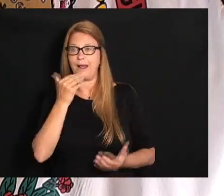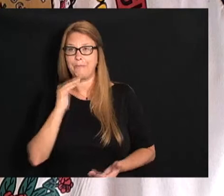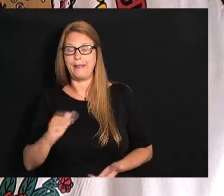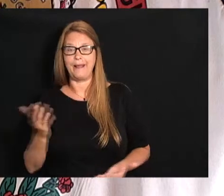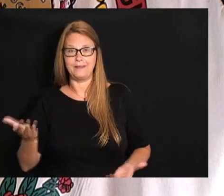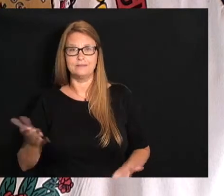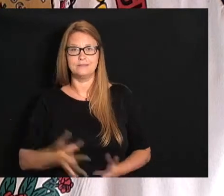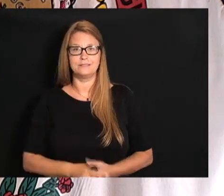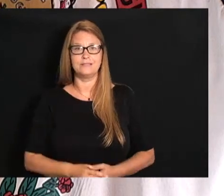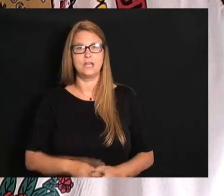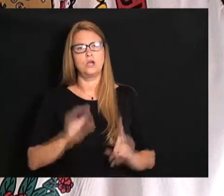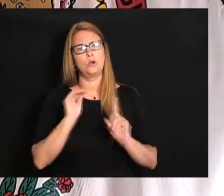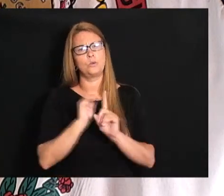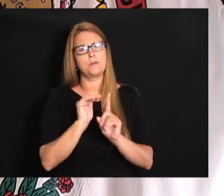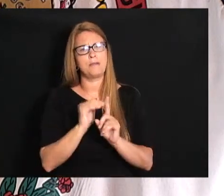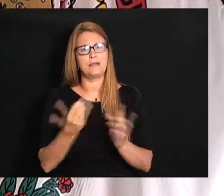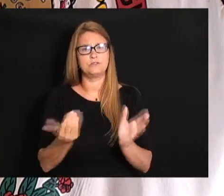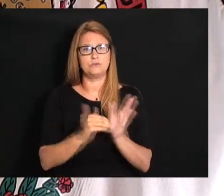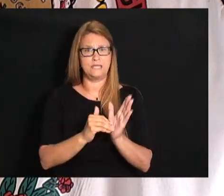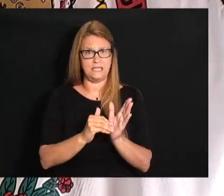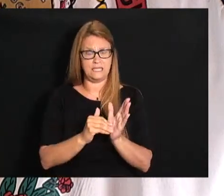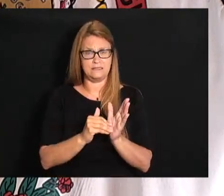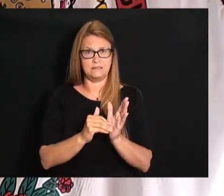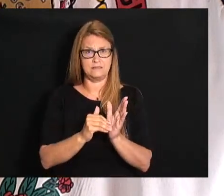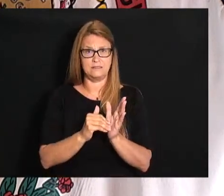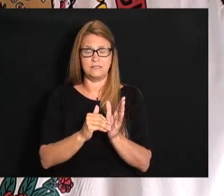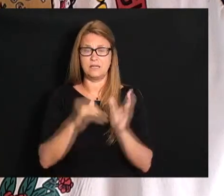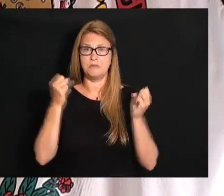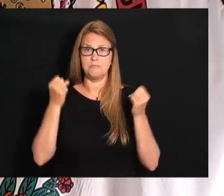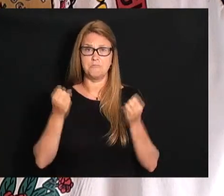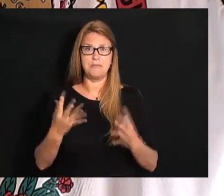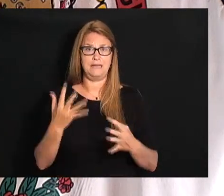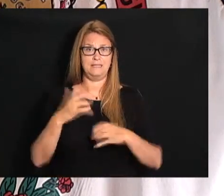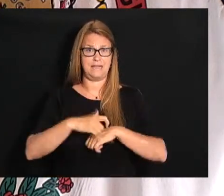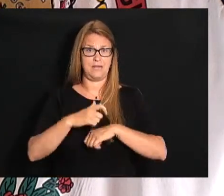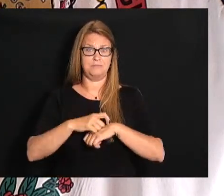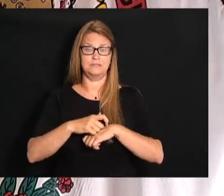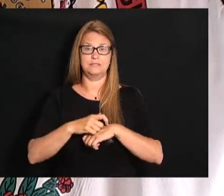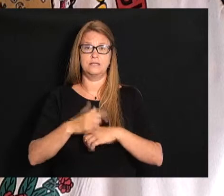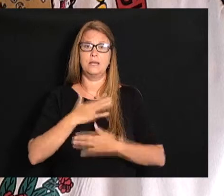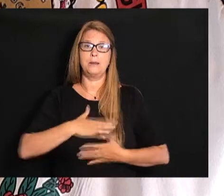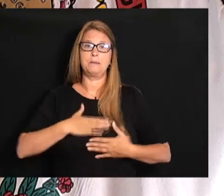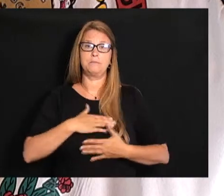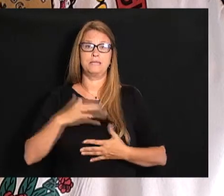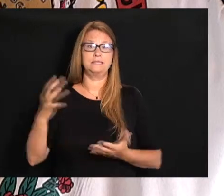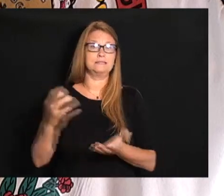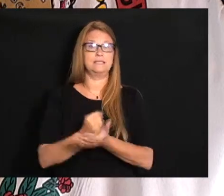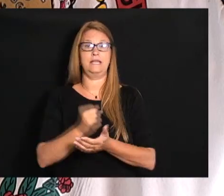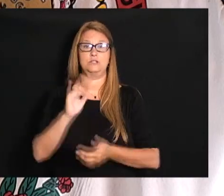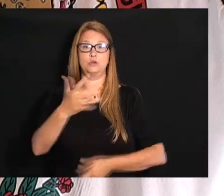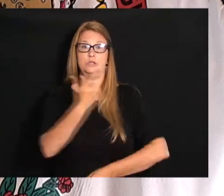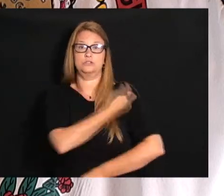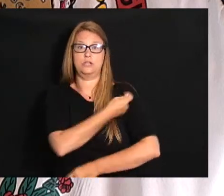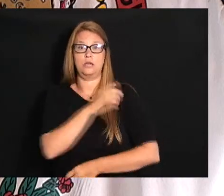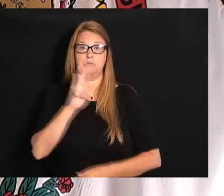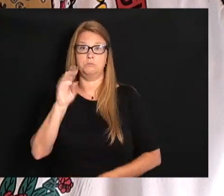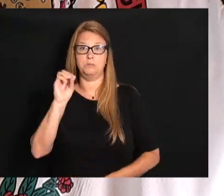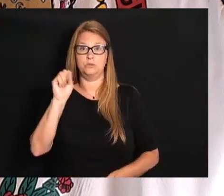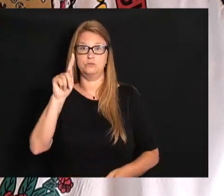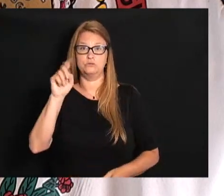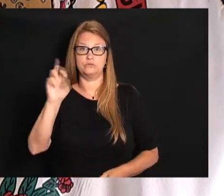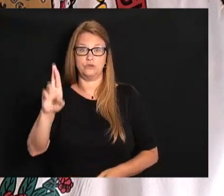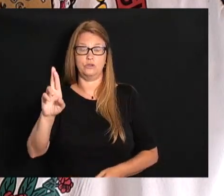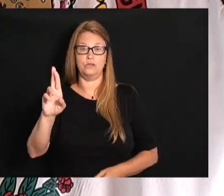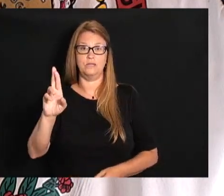I remind everybody over and over, as I've done 1,000 times, get your booster shots. Please get your booster shots, especially